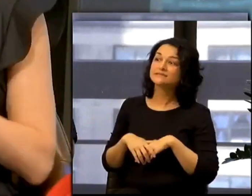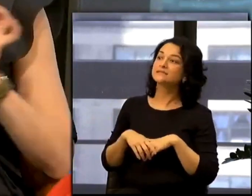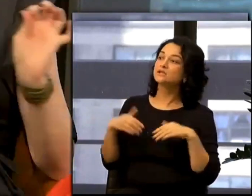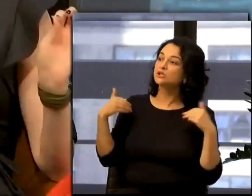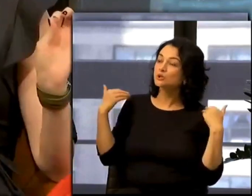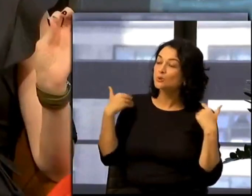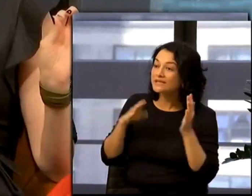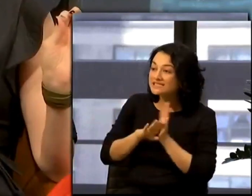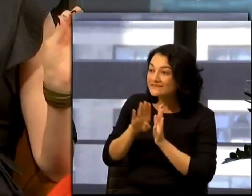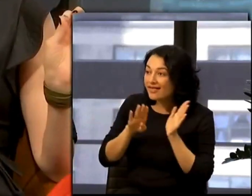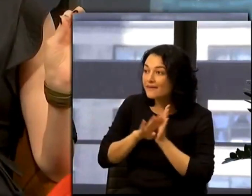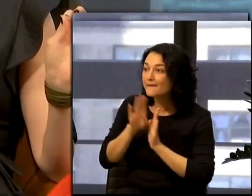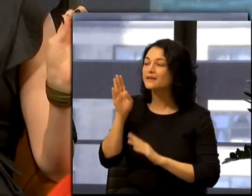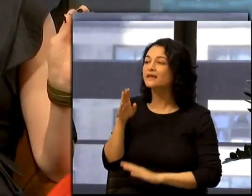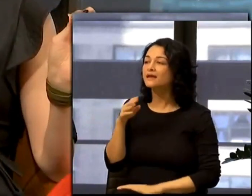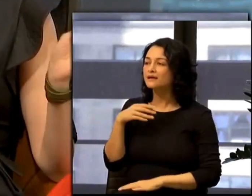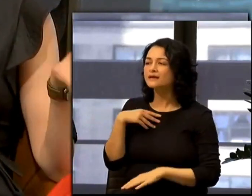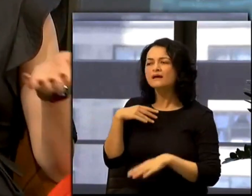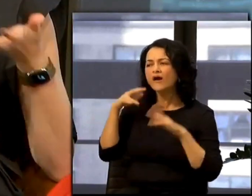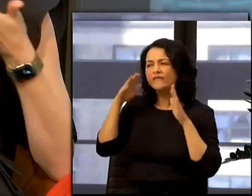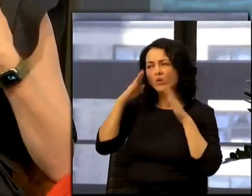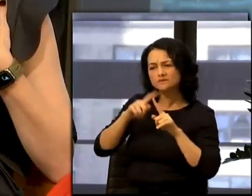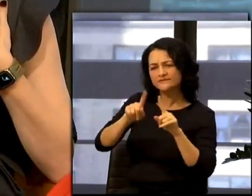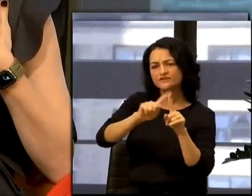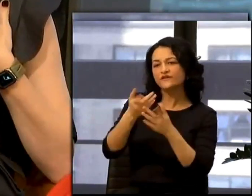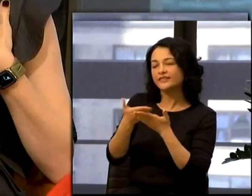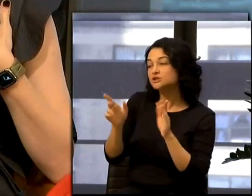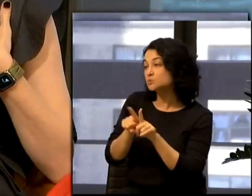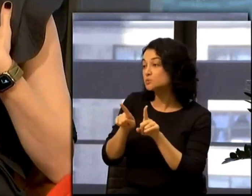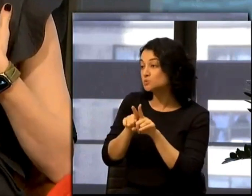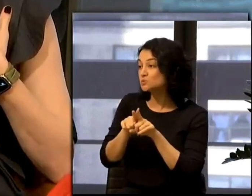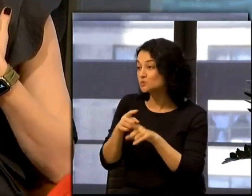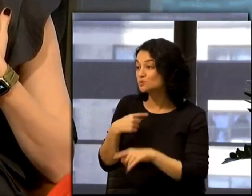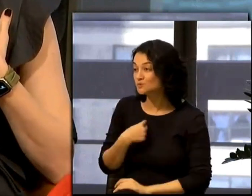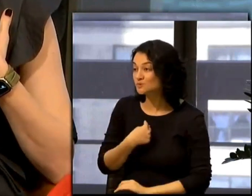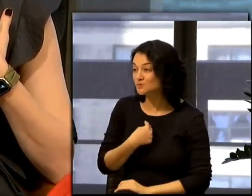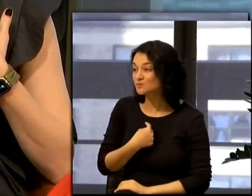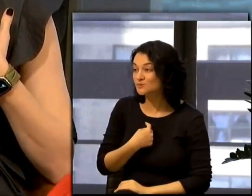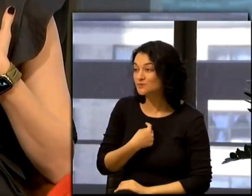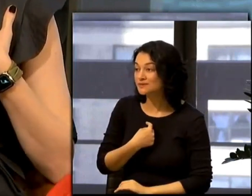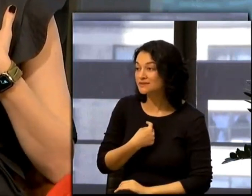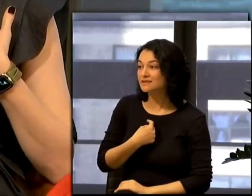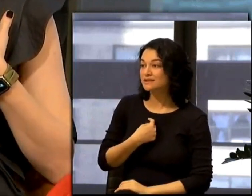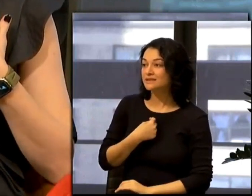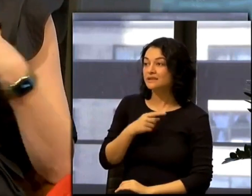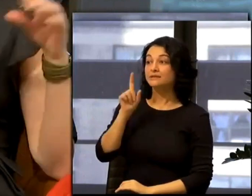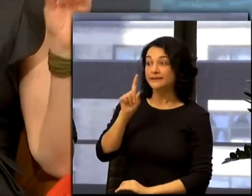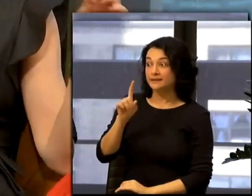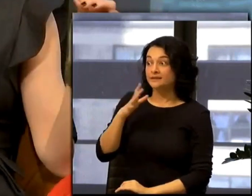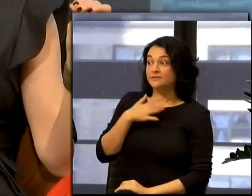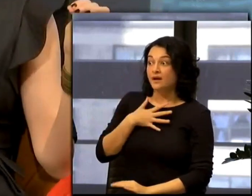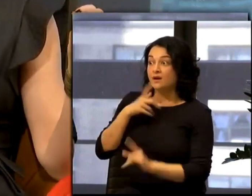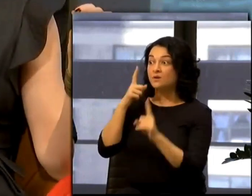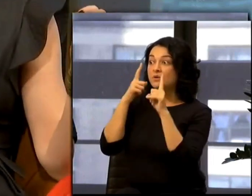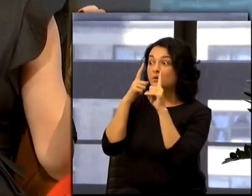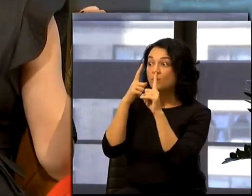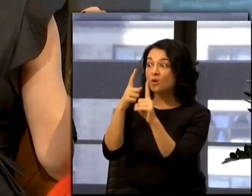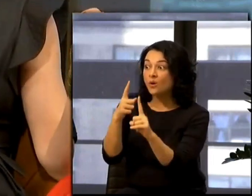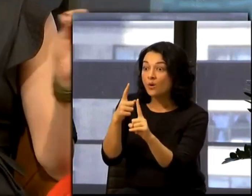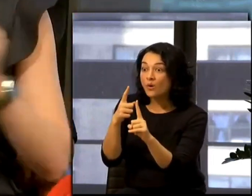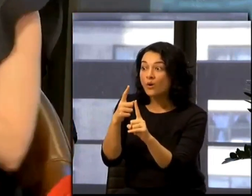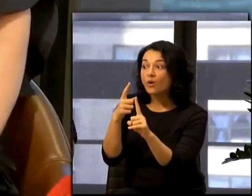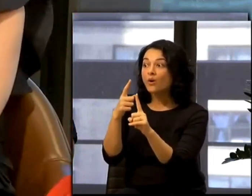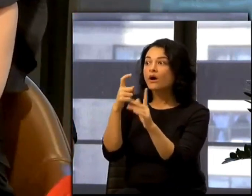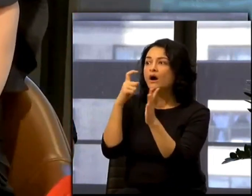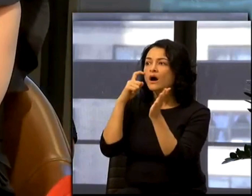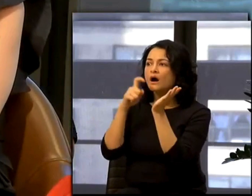all together is that we see our mission as to bridge the gap between the people who are making decisions and the